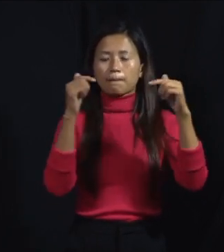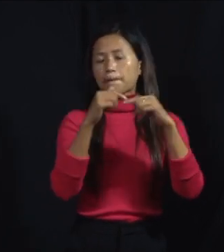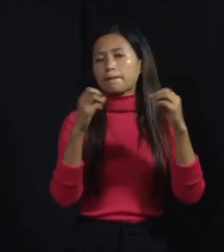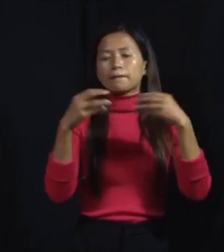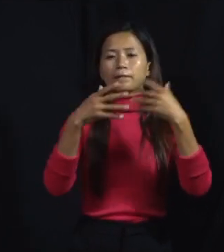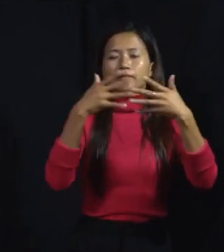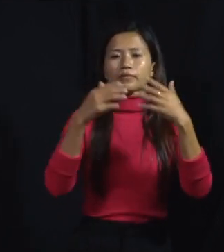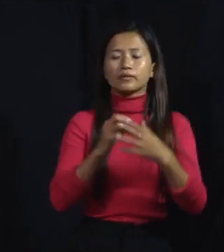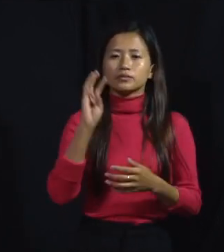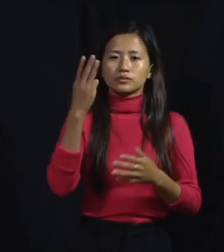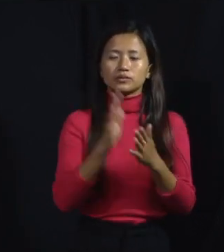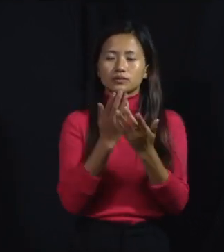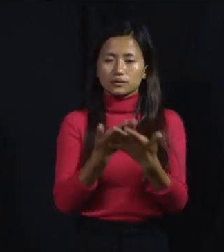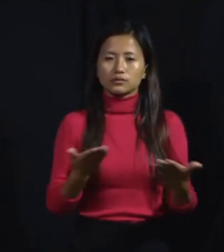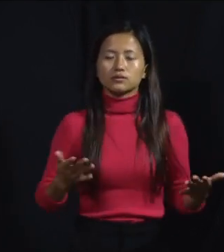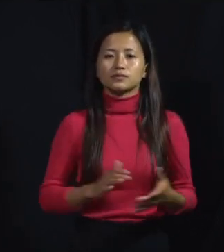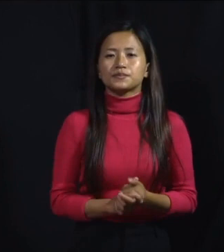these three things,